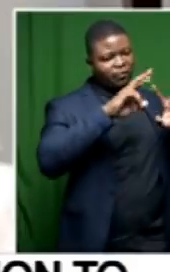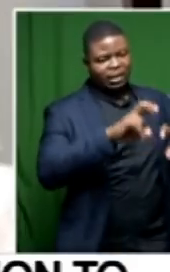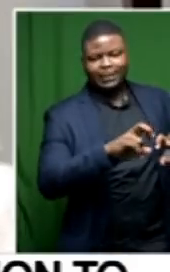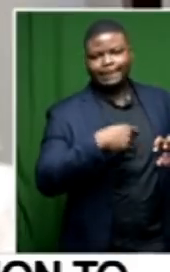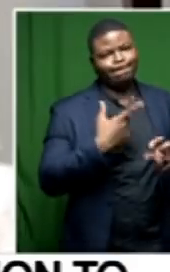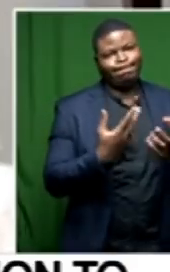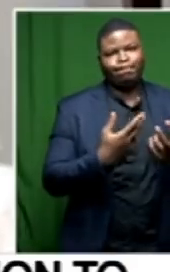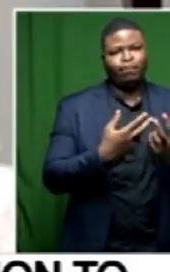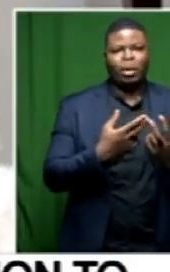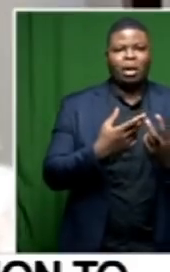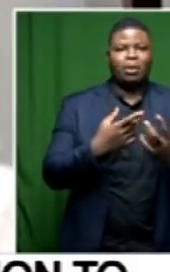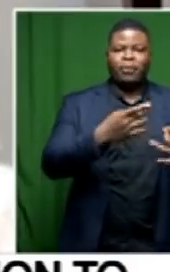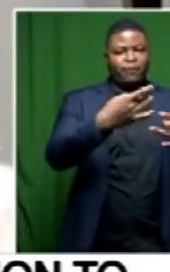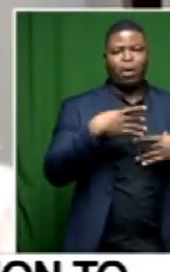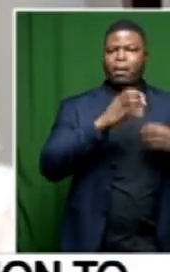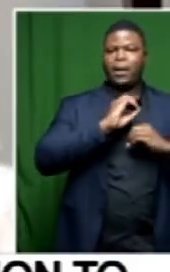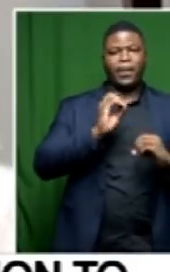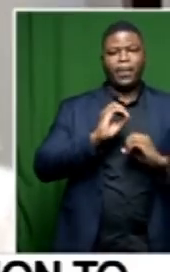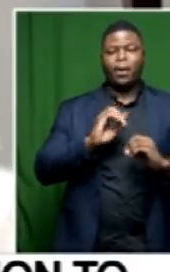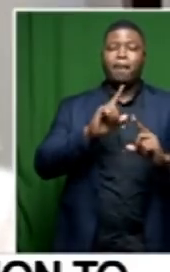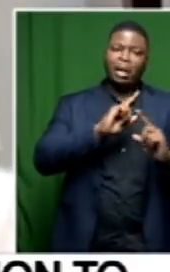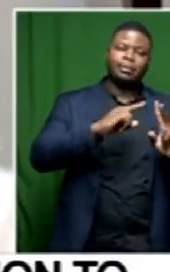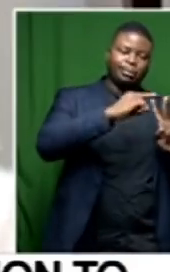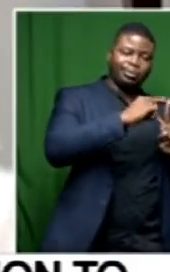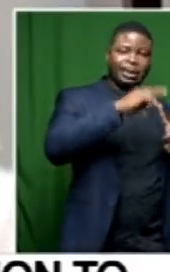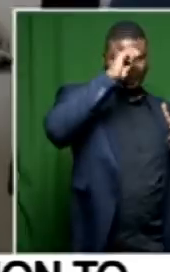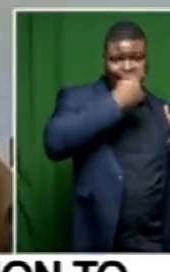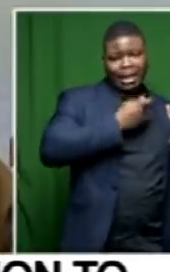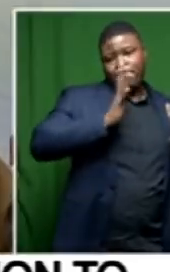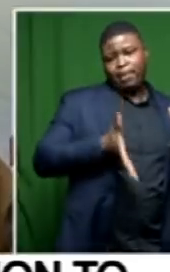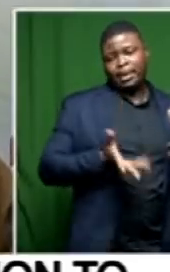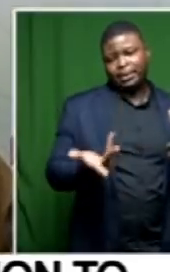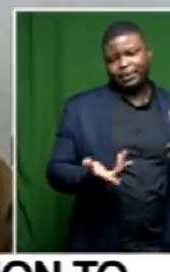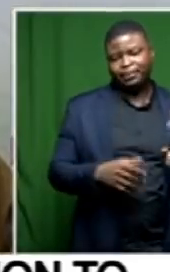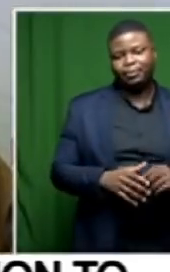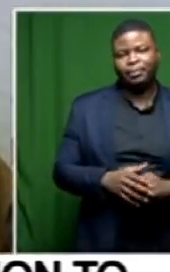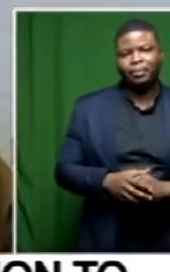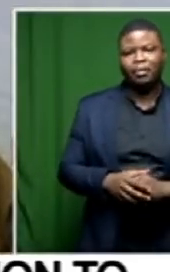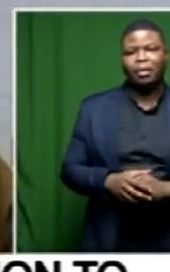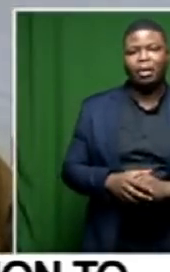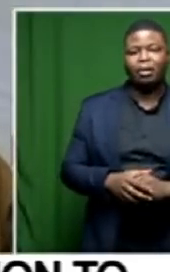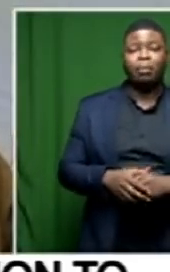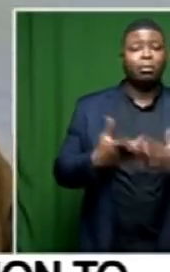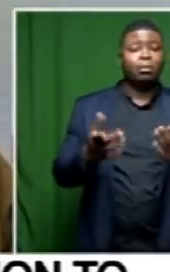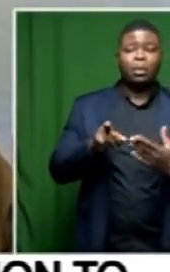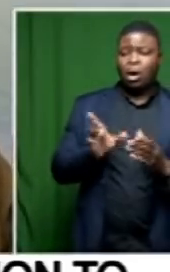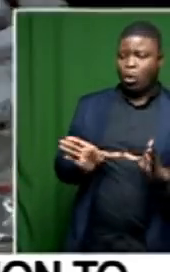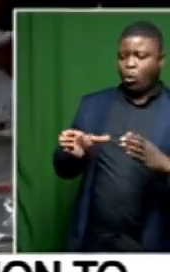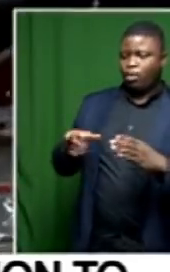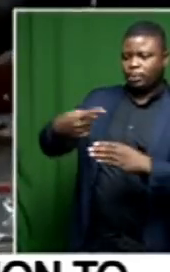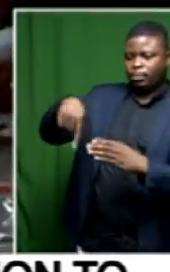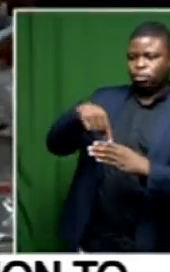spouse, but only confined ourselves to the son. So what does this mean for the committee's work now that there have been